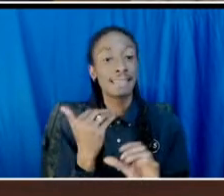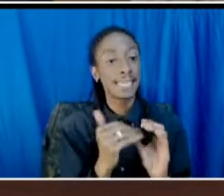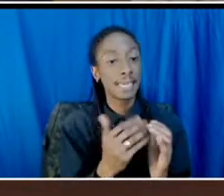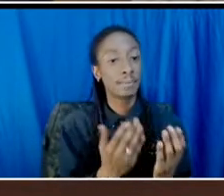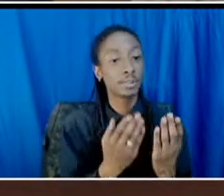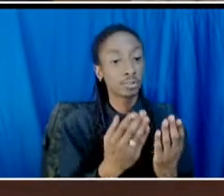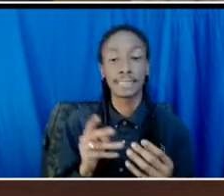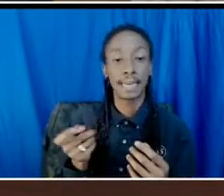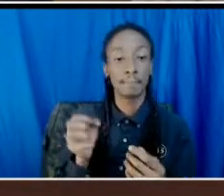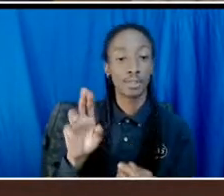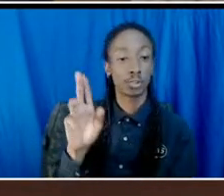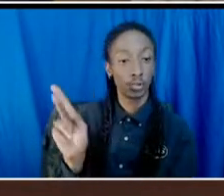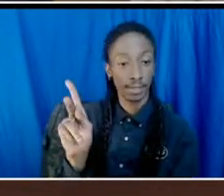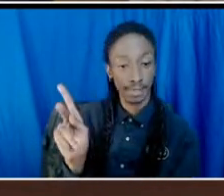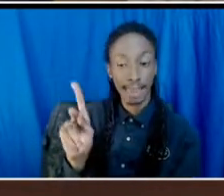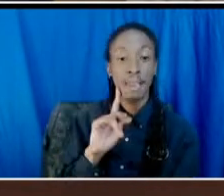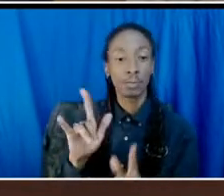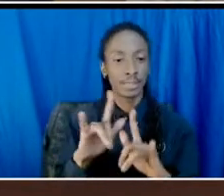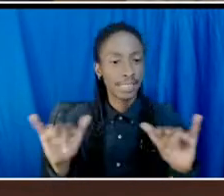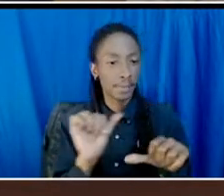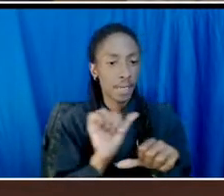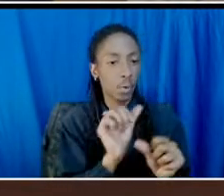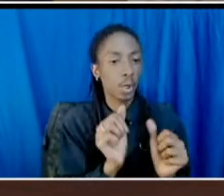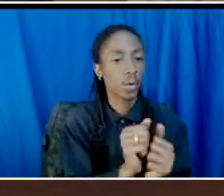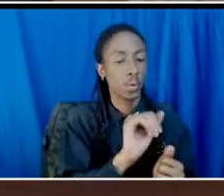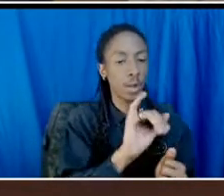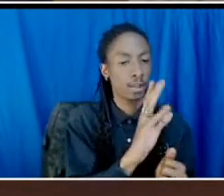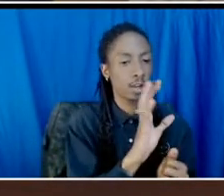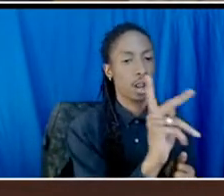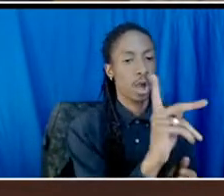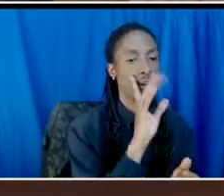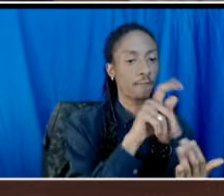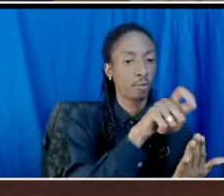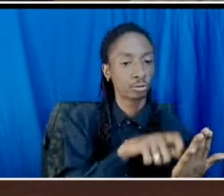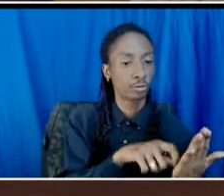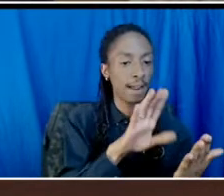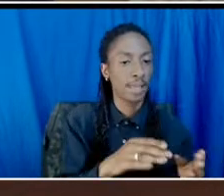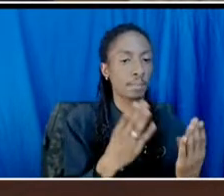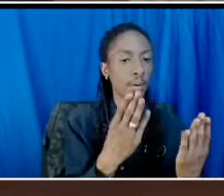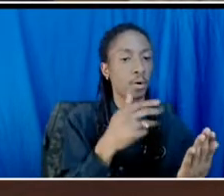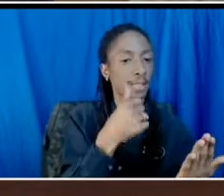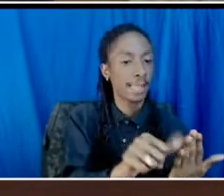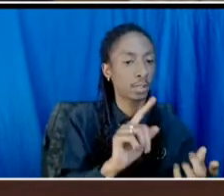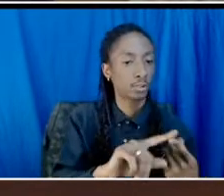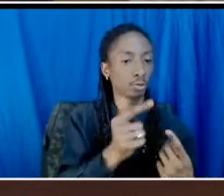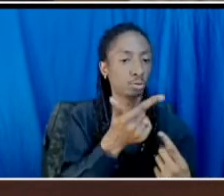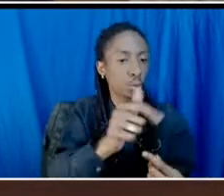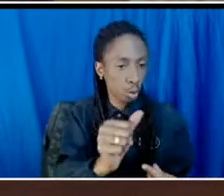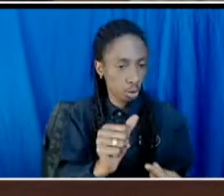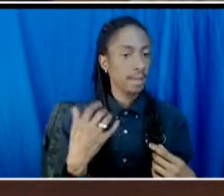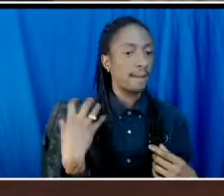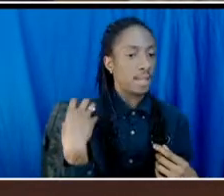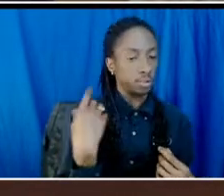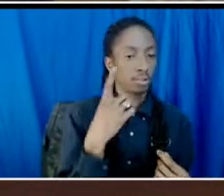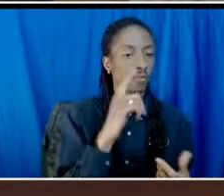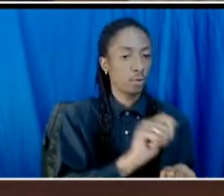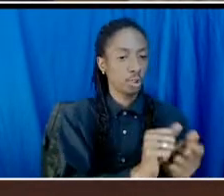was simultaneously working with Jeffrey Clark to draft the proposed letter to Georgia officials to overturn their certified